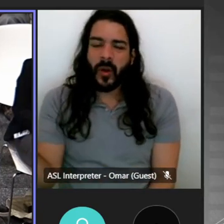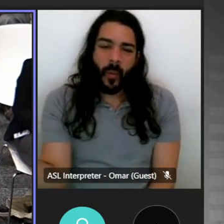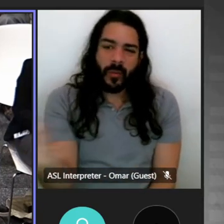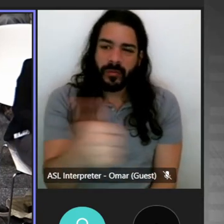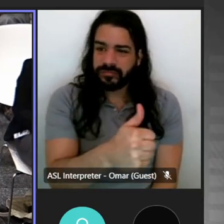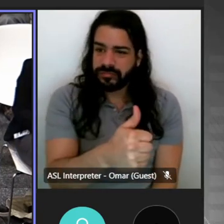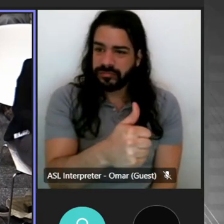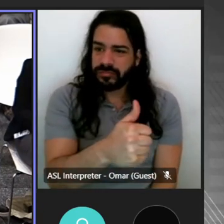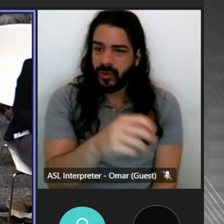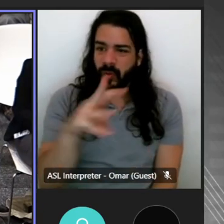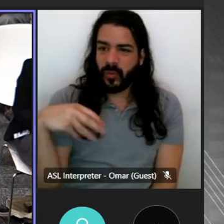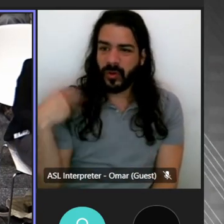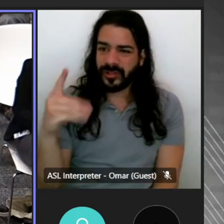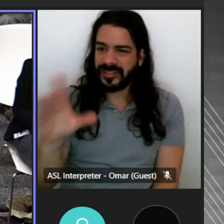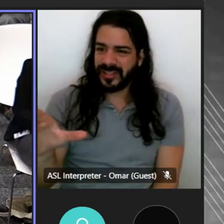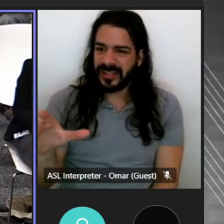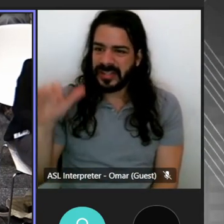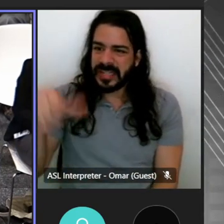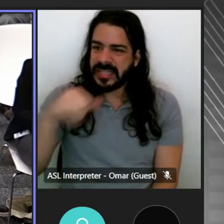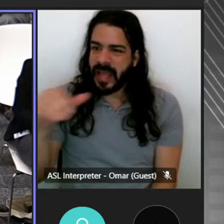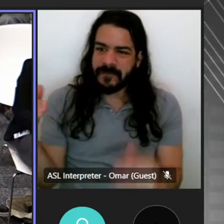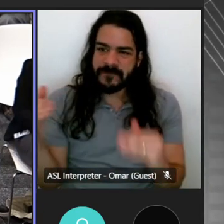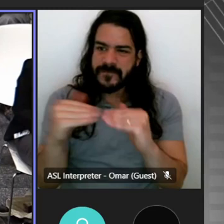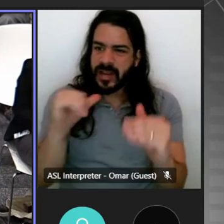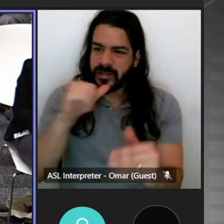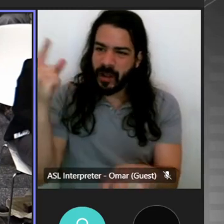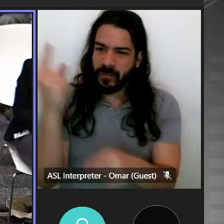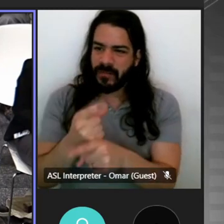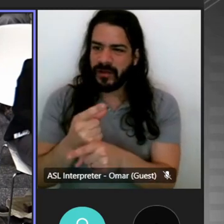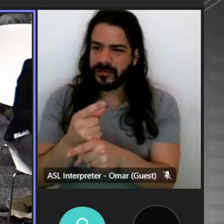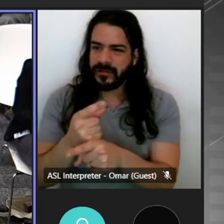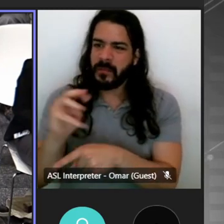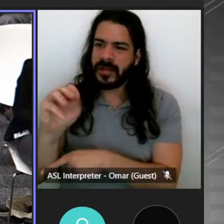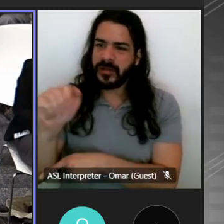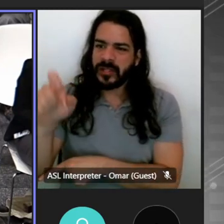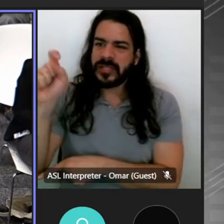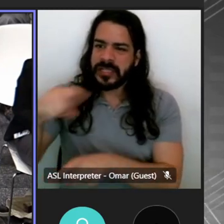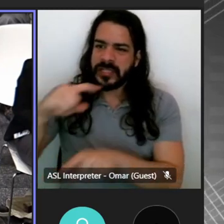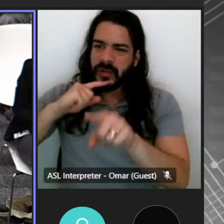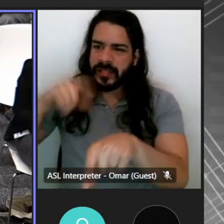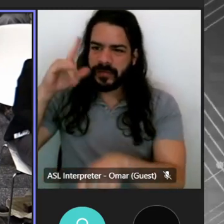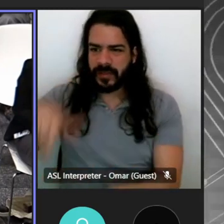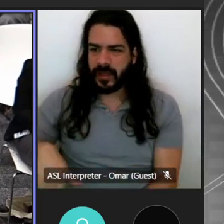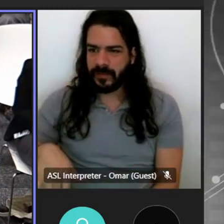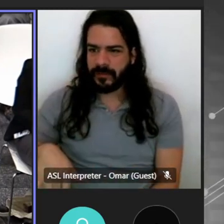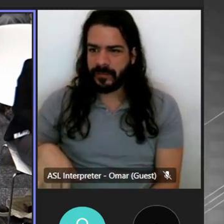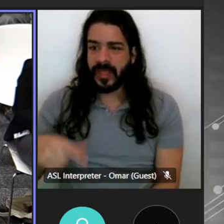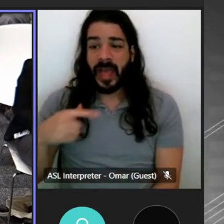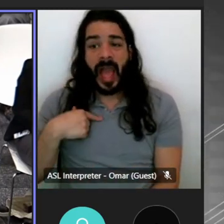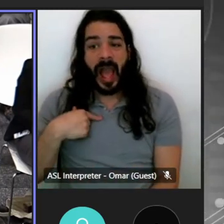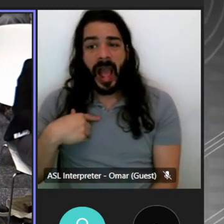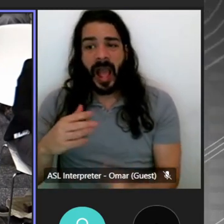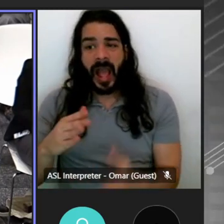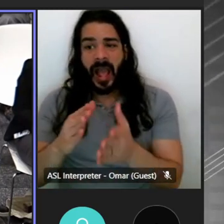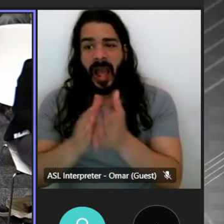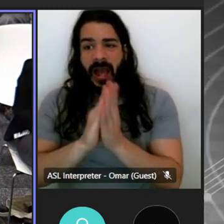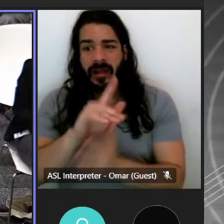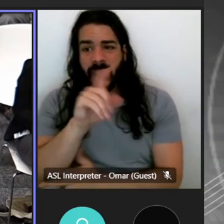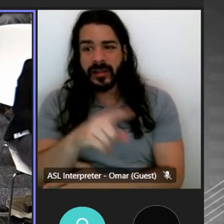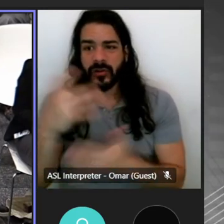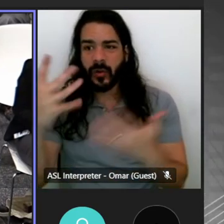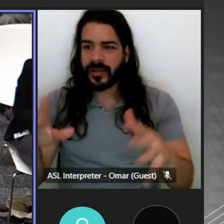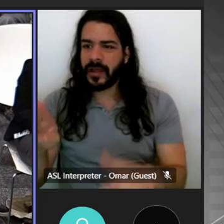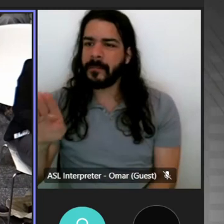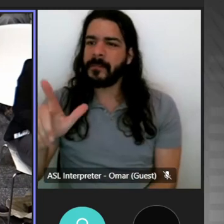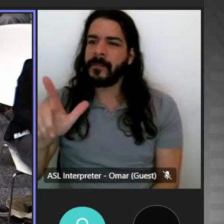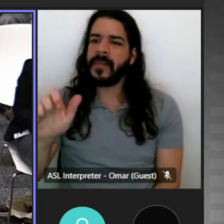ride into Washington, D.C. That is unfair, it is unconscionable, and Metro Access needs to answer for it. I did ask